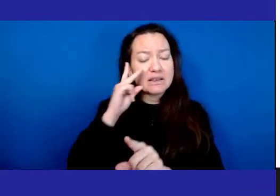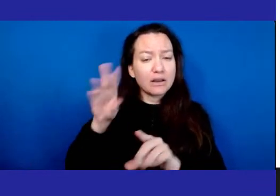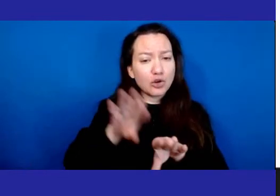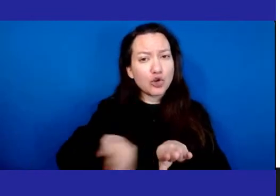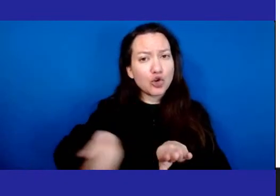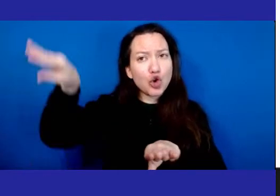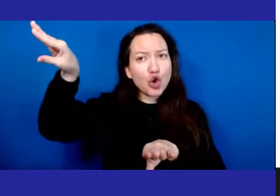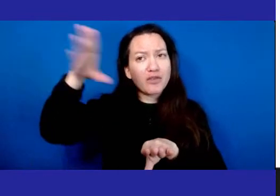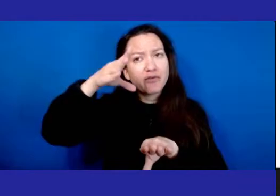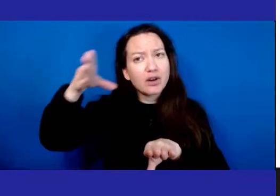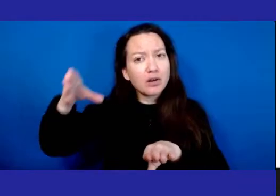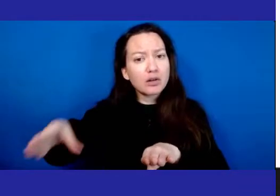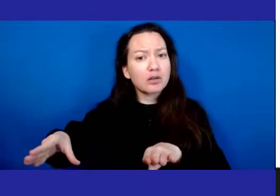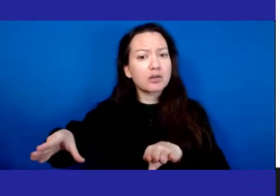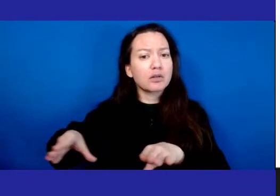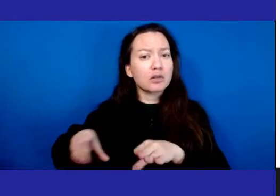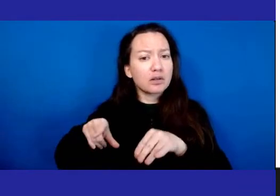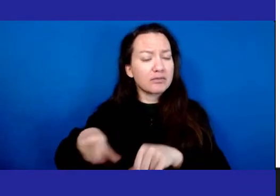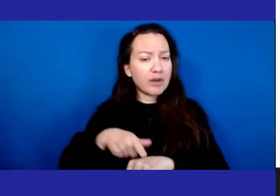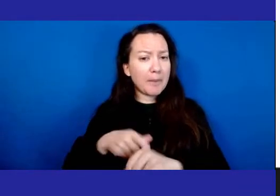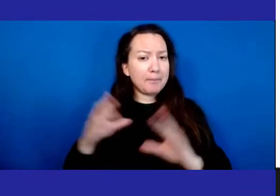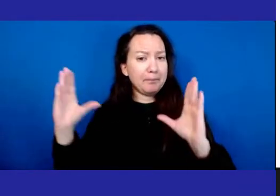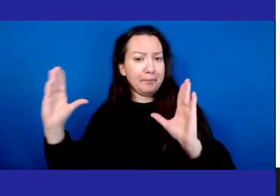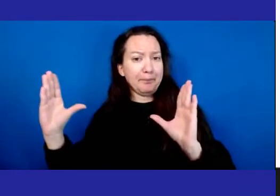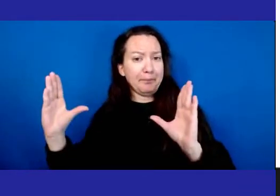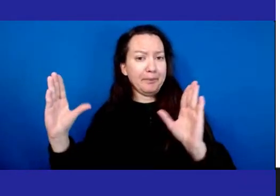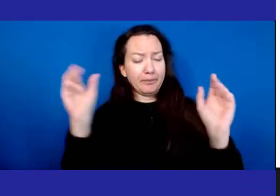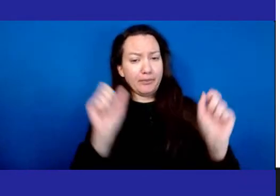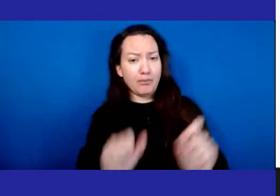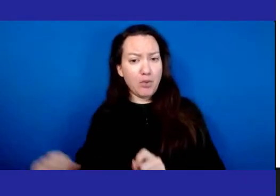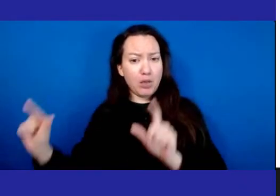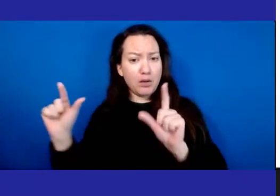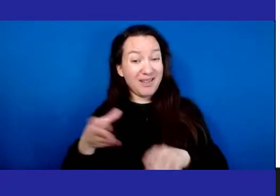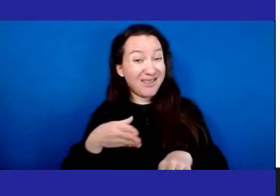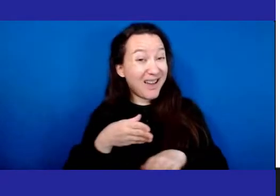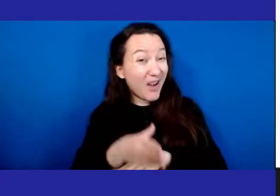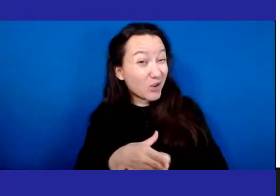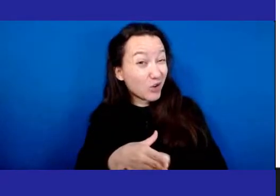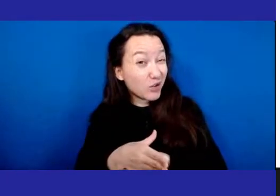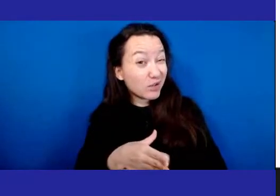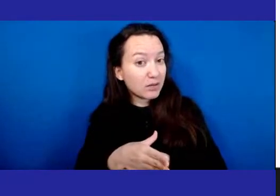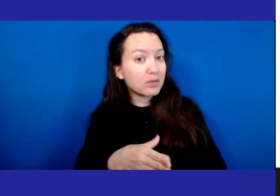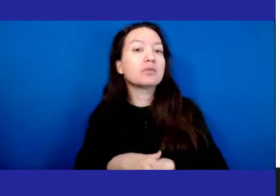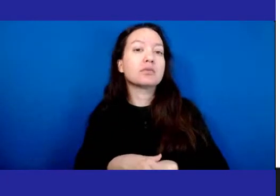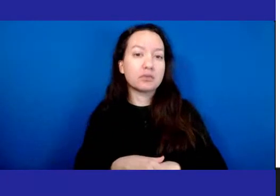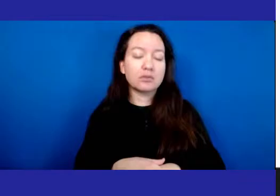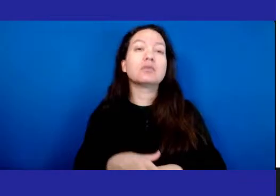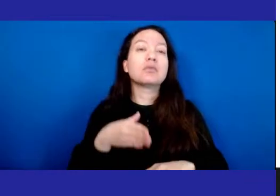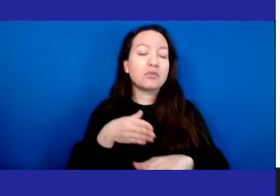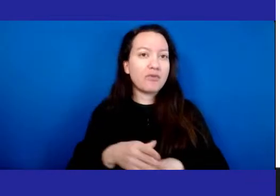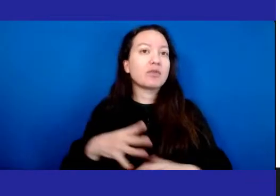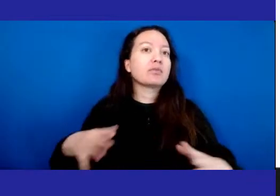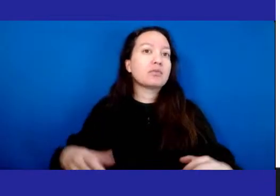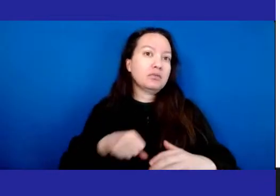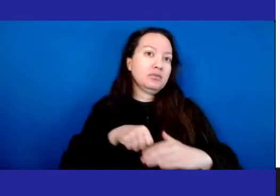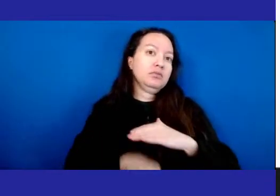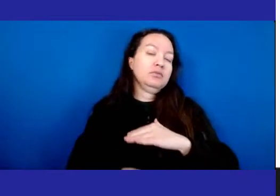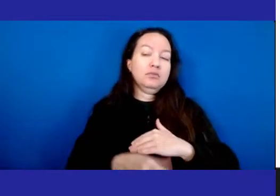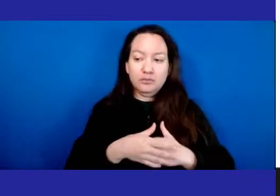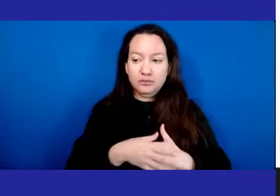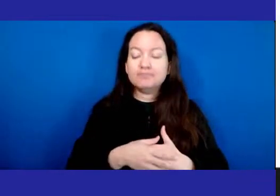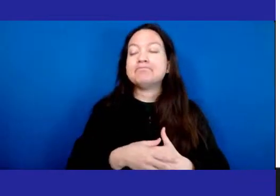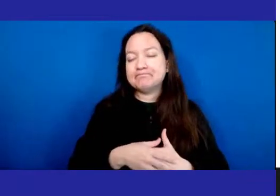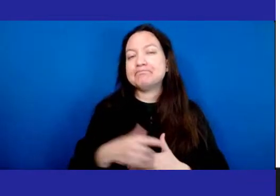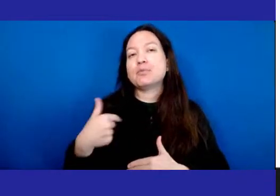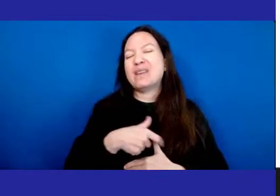this phase. They could pull it up after the fact, postpartum. Yeah, we would have to go to